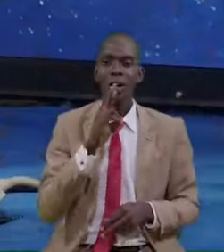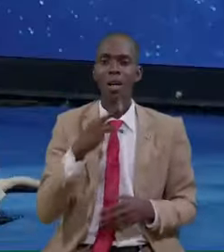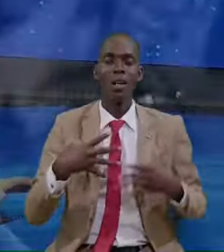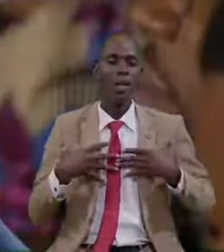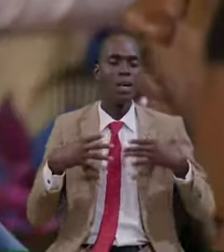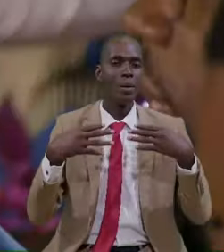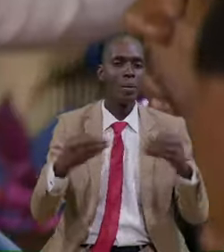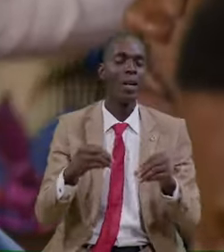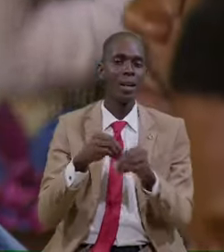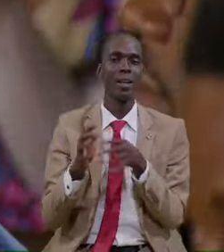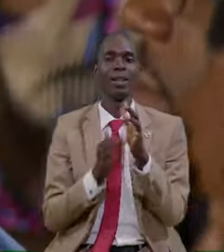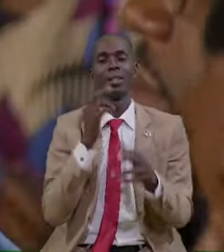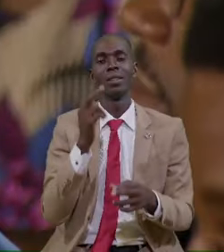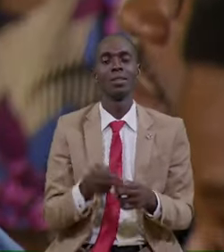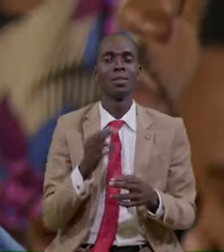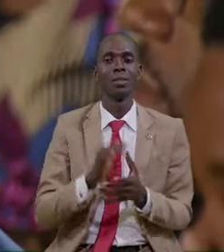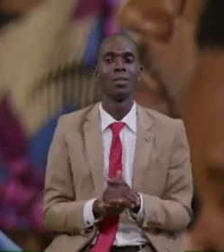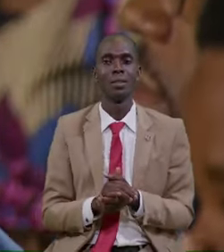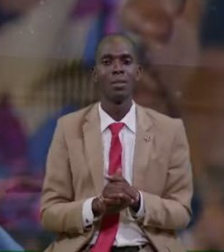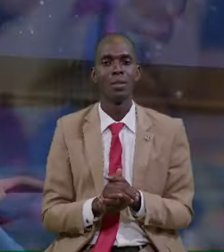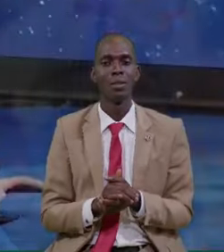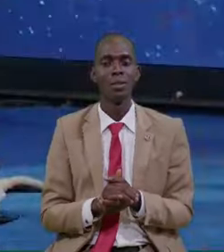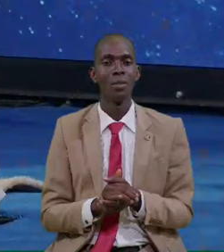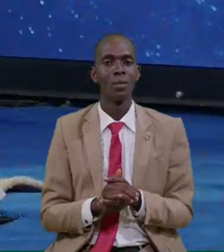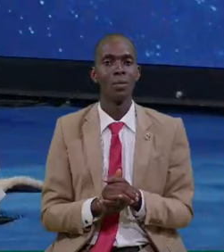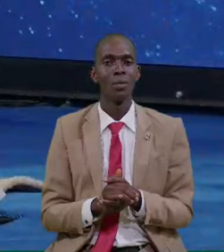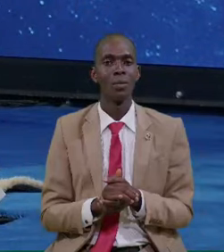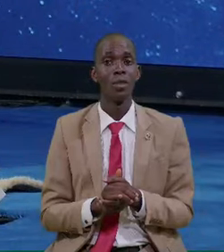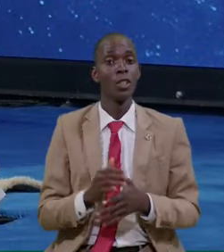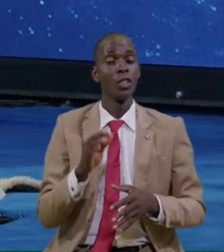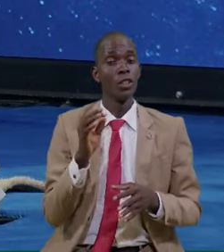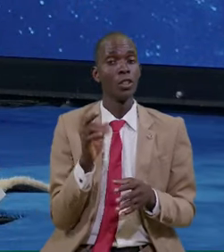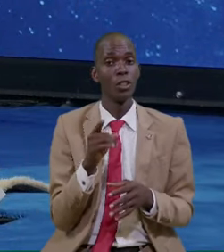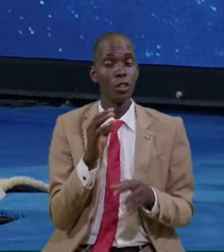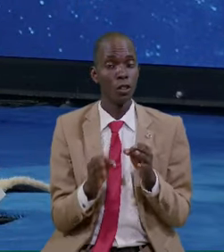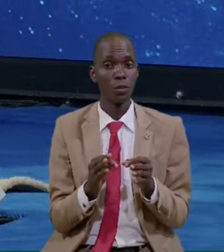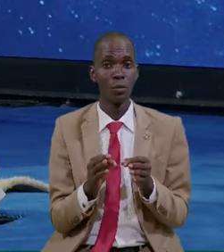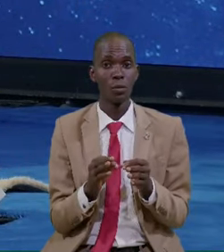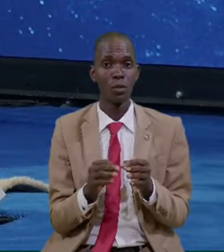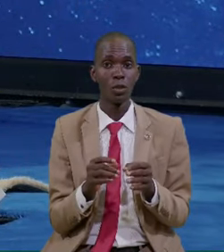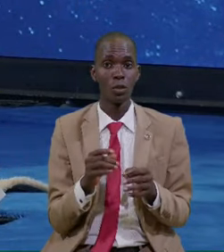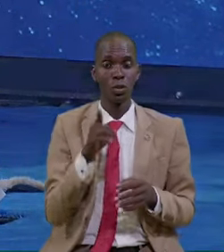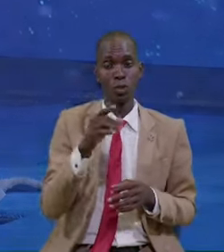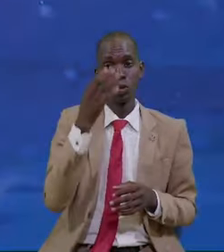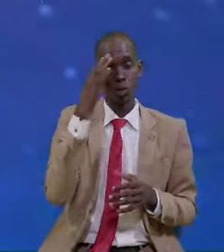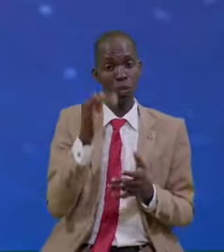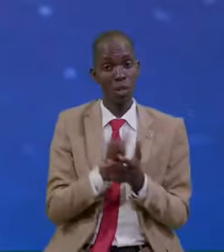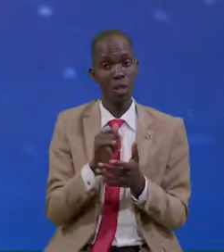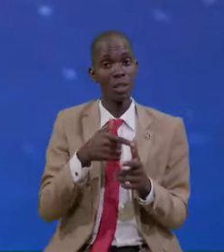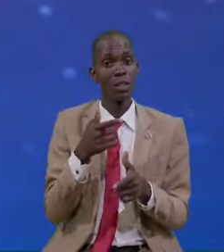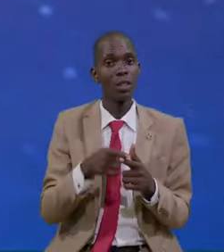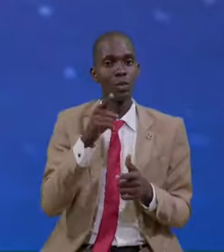healed. Now, if you know that, you will act out the